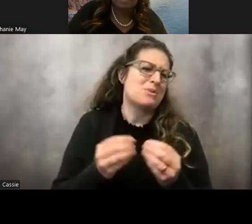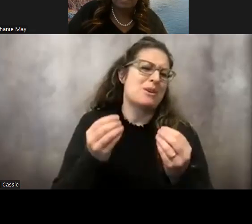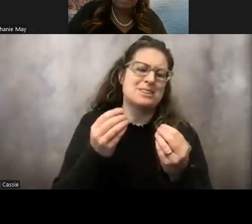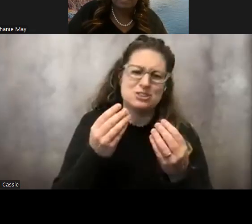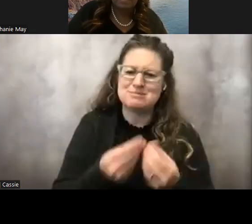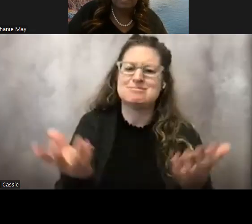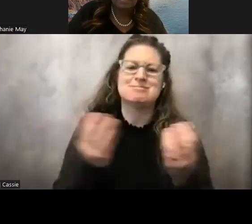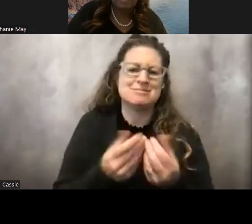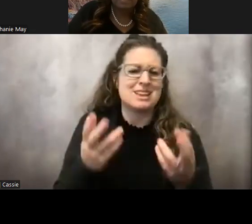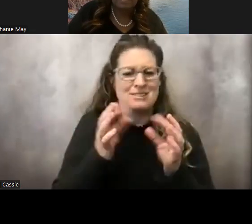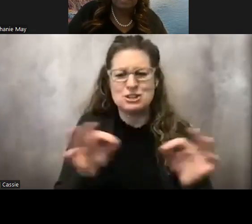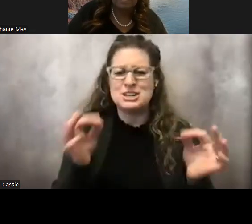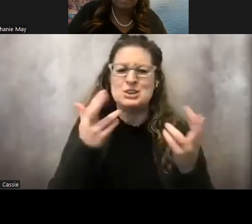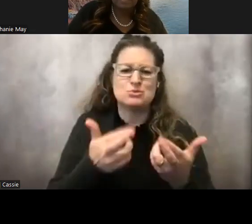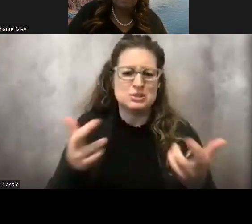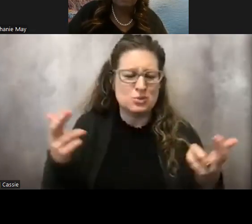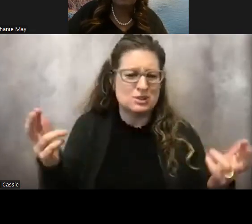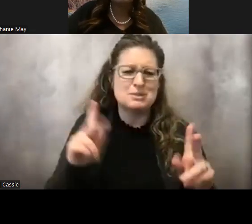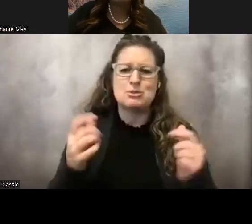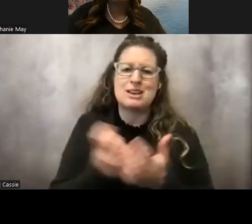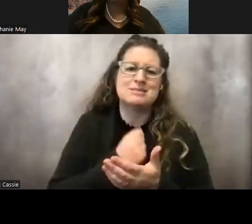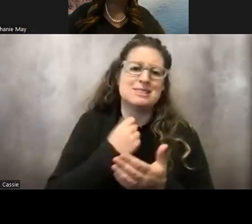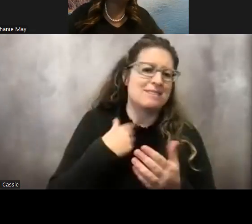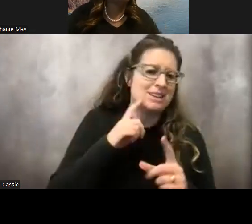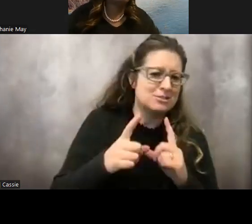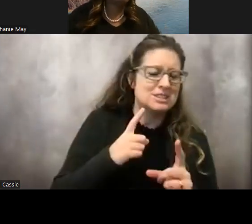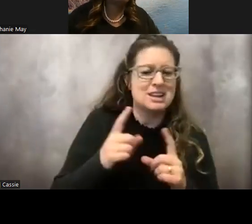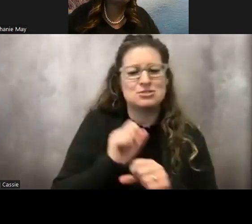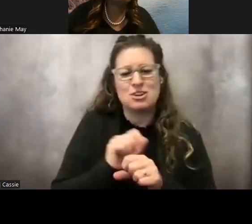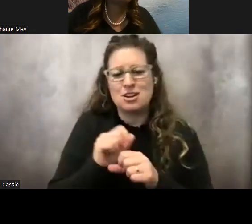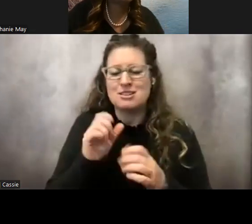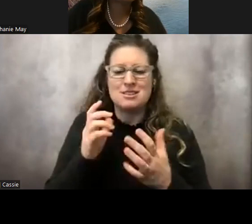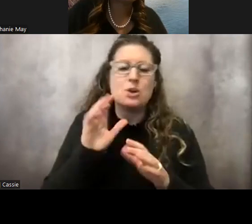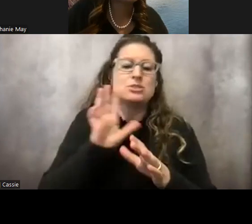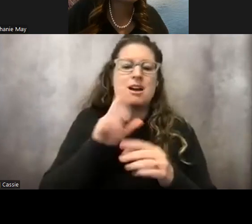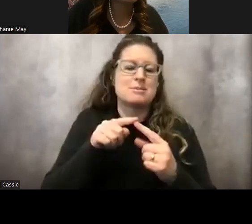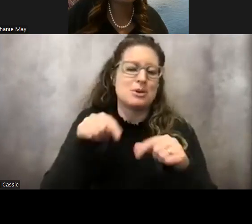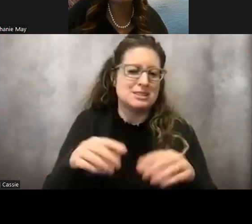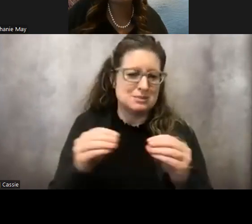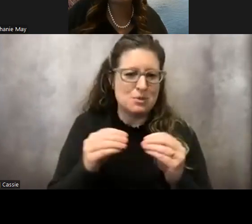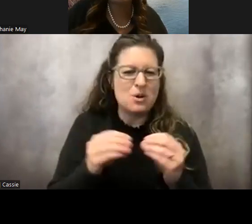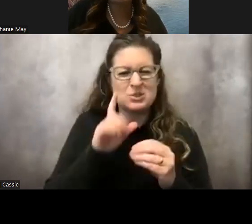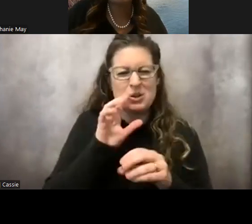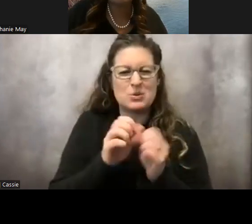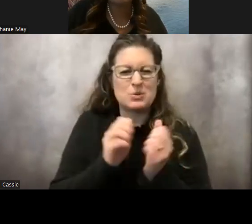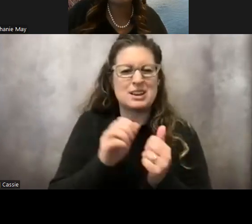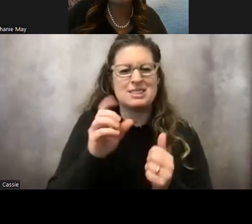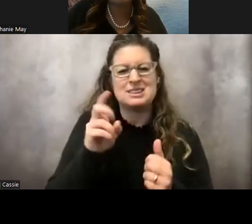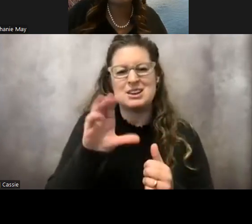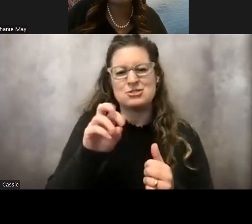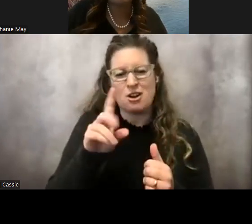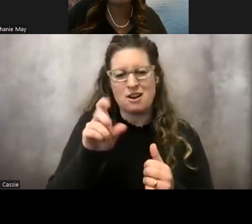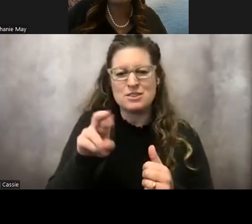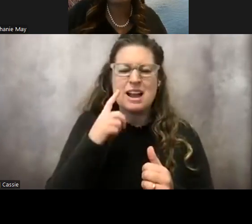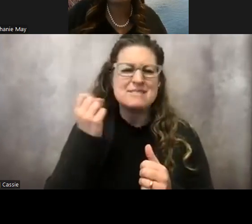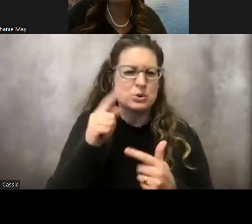have conversations and talk about this further. So I will work with Dr. Carver to see how that information get out to you all, but I do have a few free things that